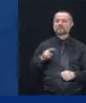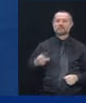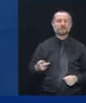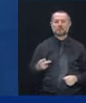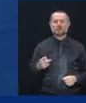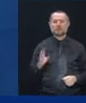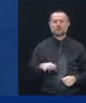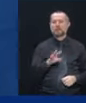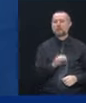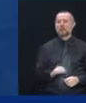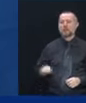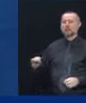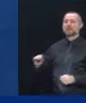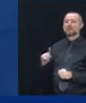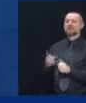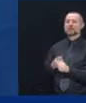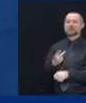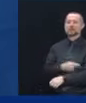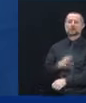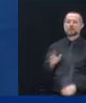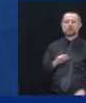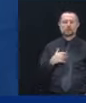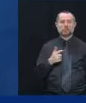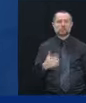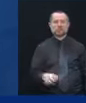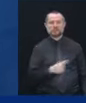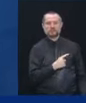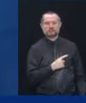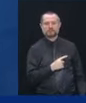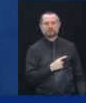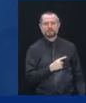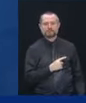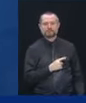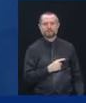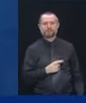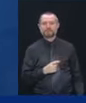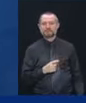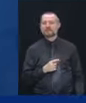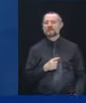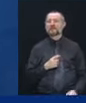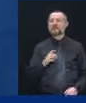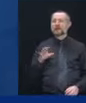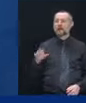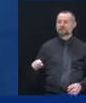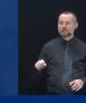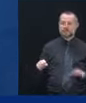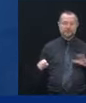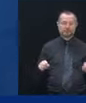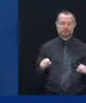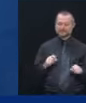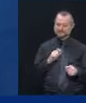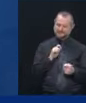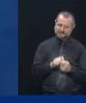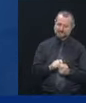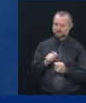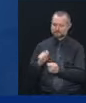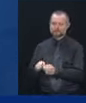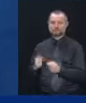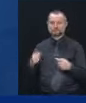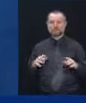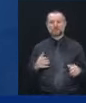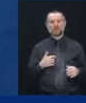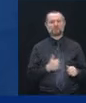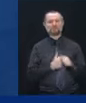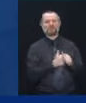first dose. They're against delaying the second dose. Obviously, we follow